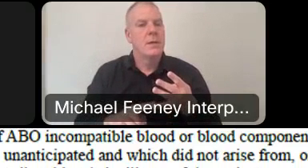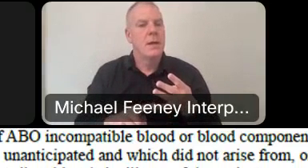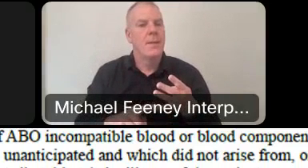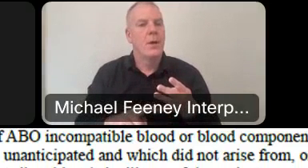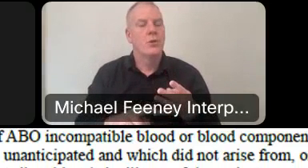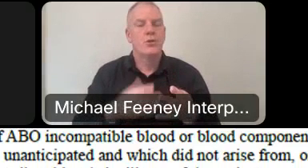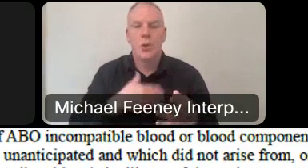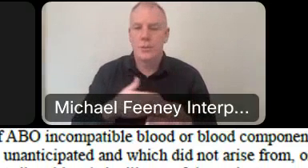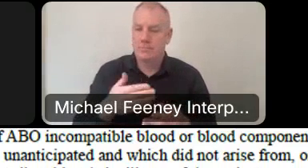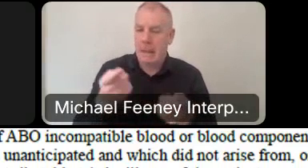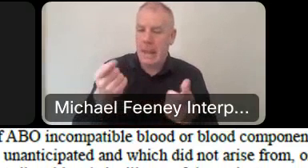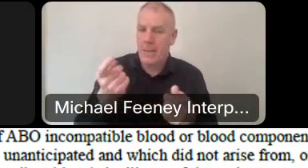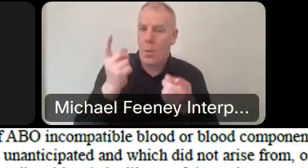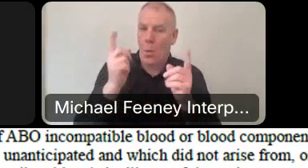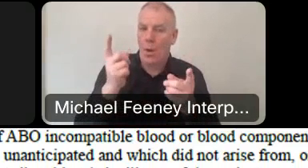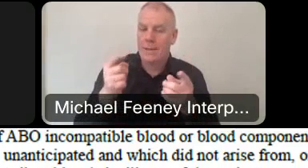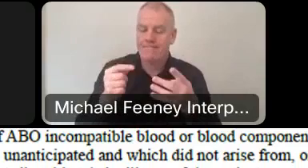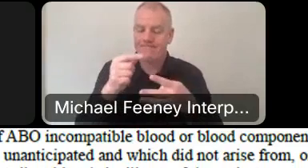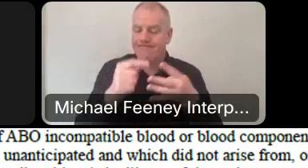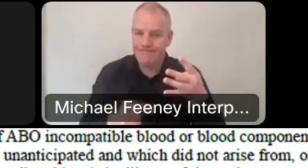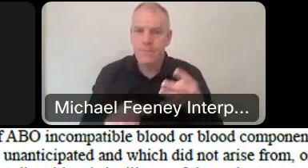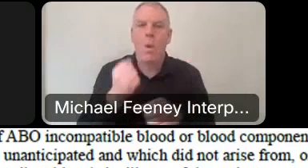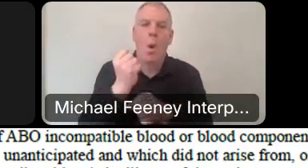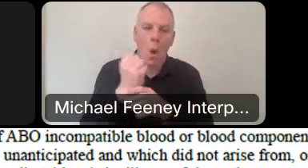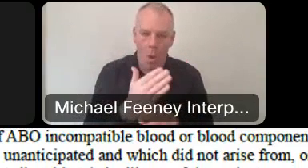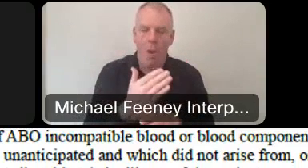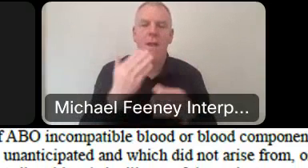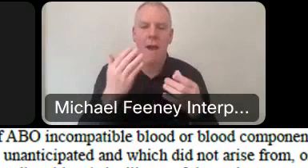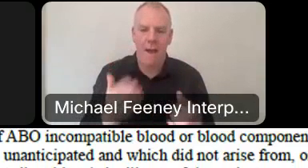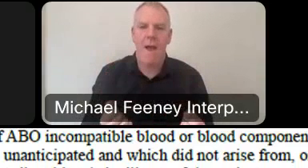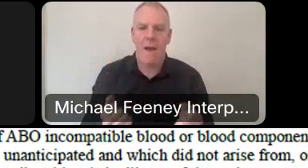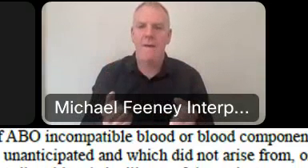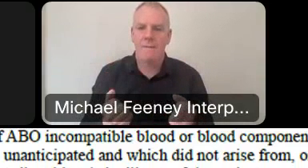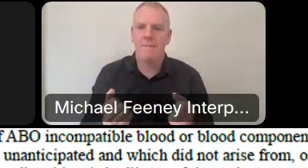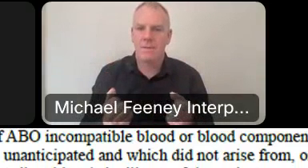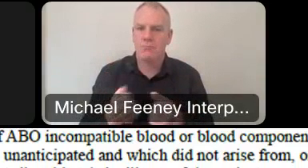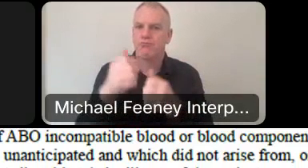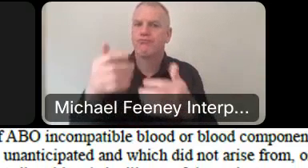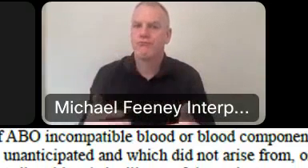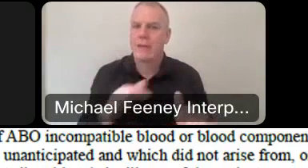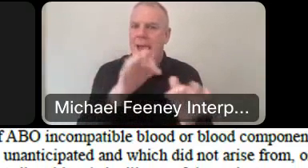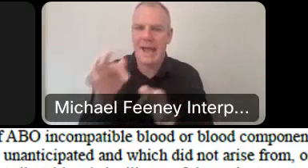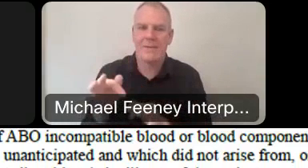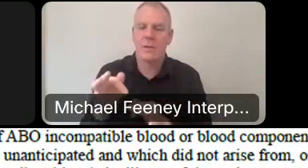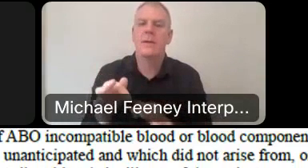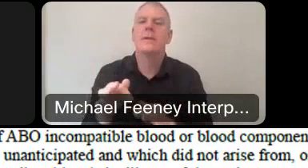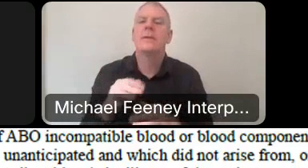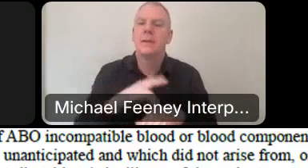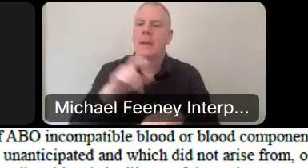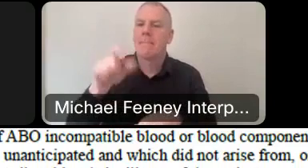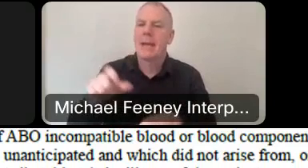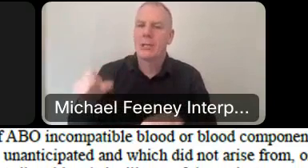word of warning with regards to these, they do all have quite significant outcomes in that there would have been a patient